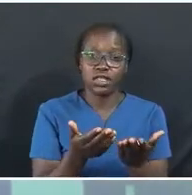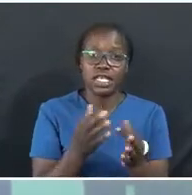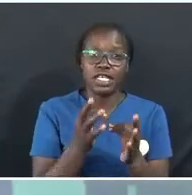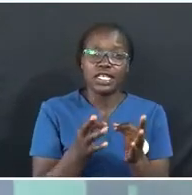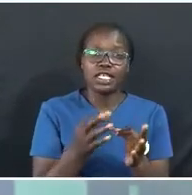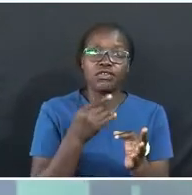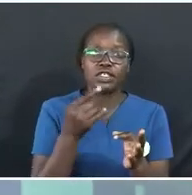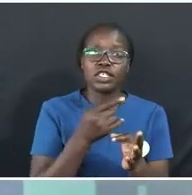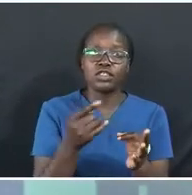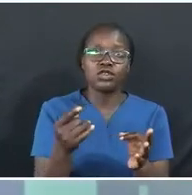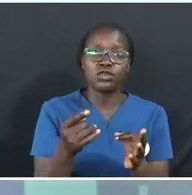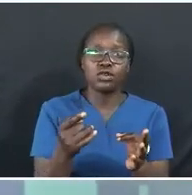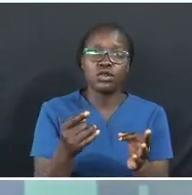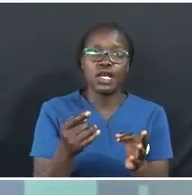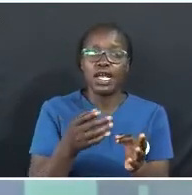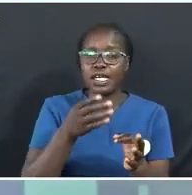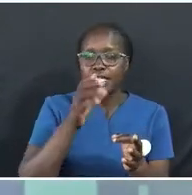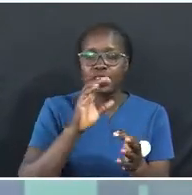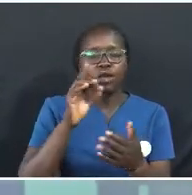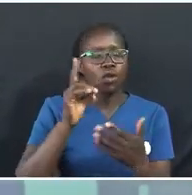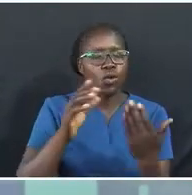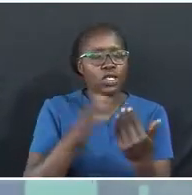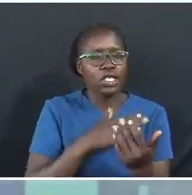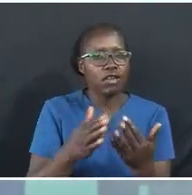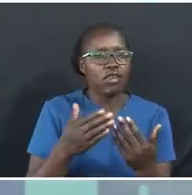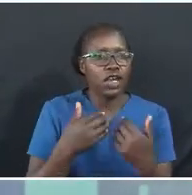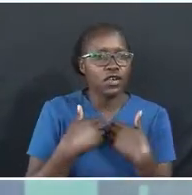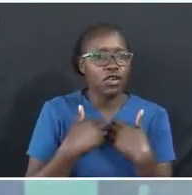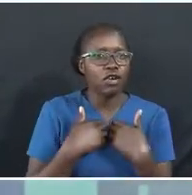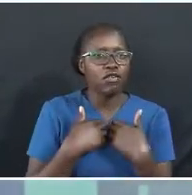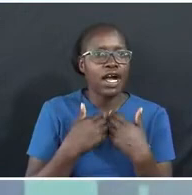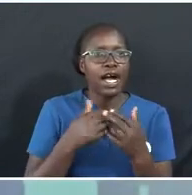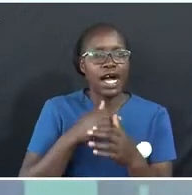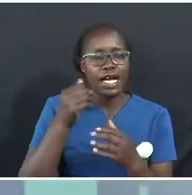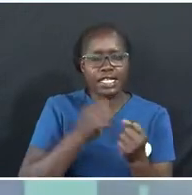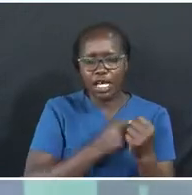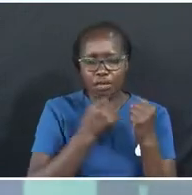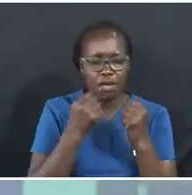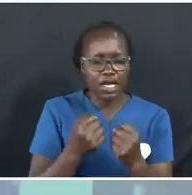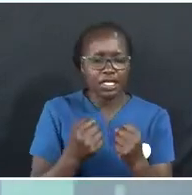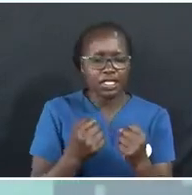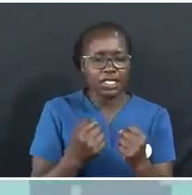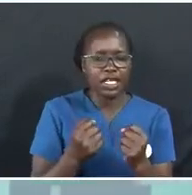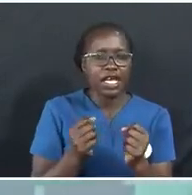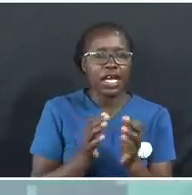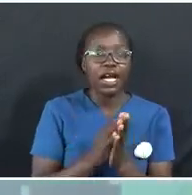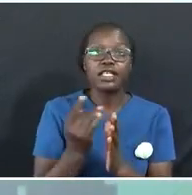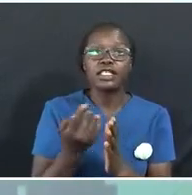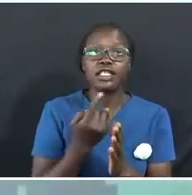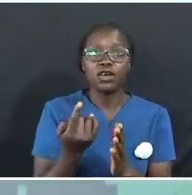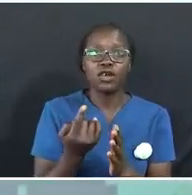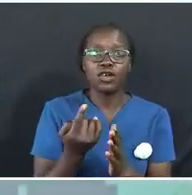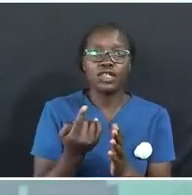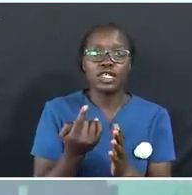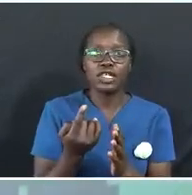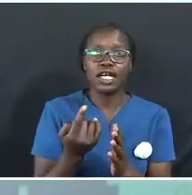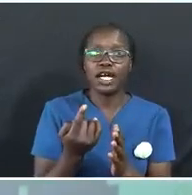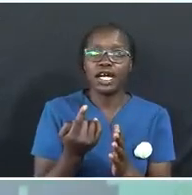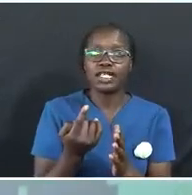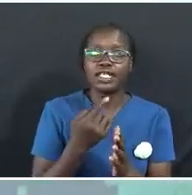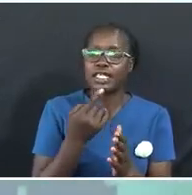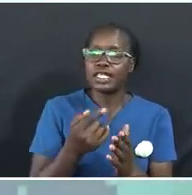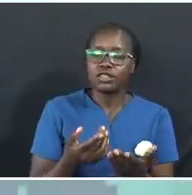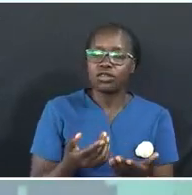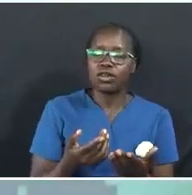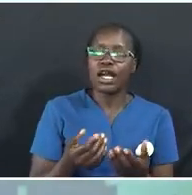tells you, please, use whatever you have, but 10% of it's mine, it's my right, and you only calculate and say, if I give God